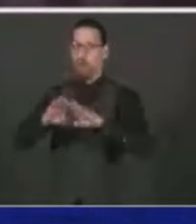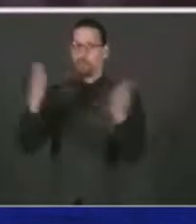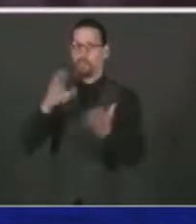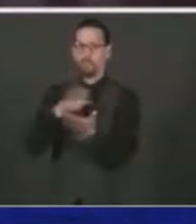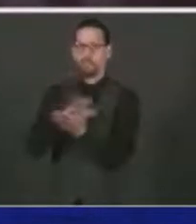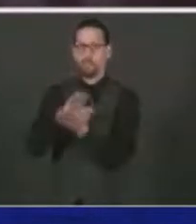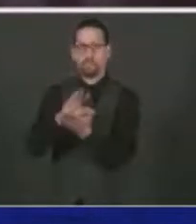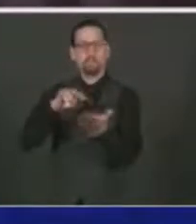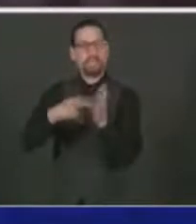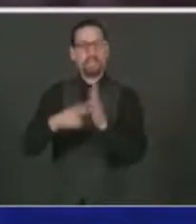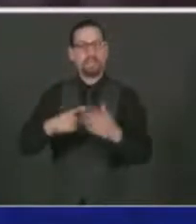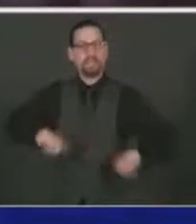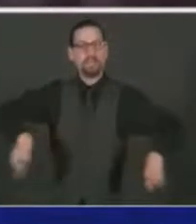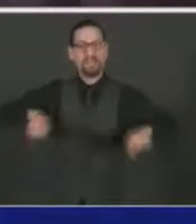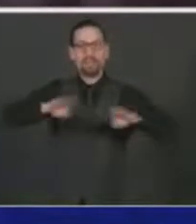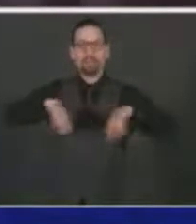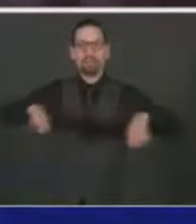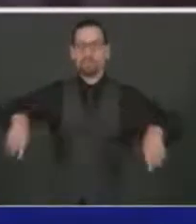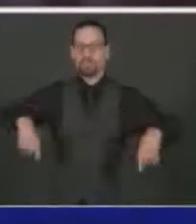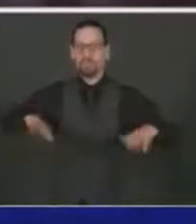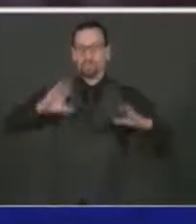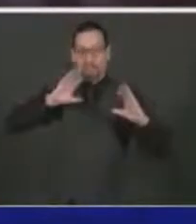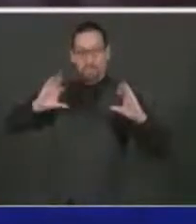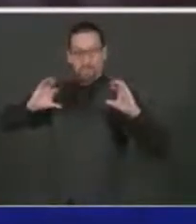immunized and checked.